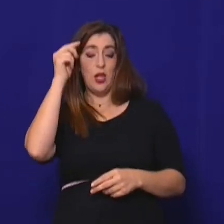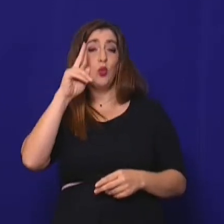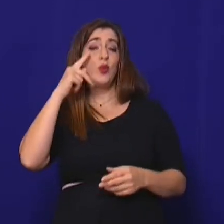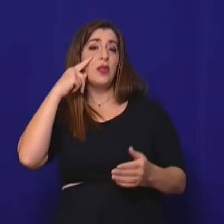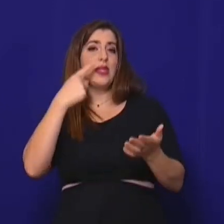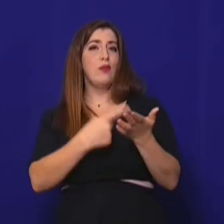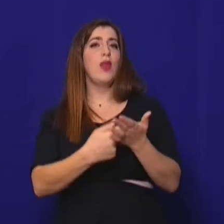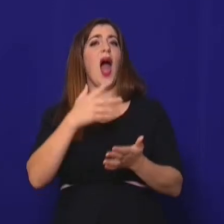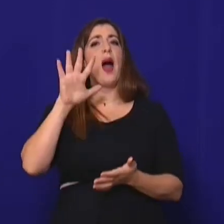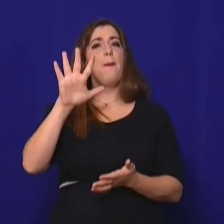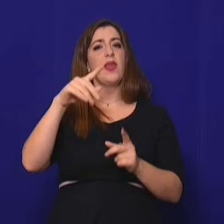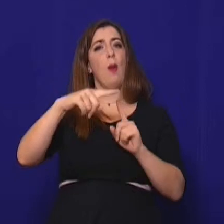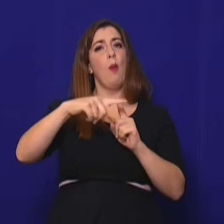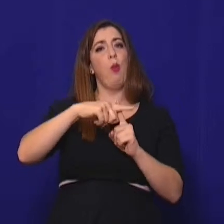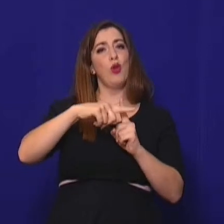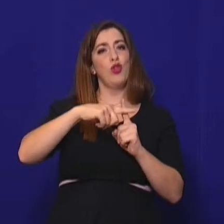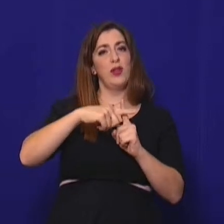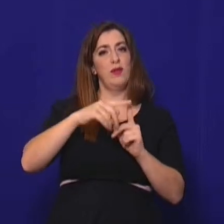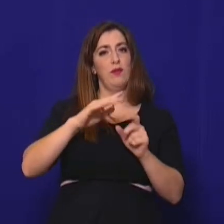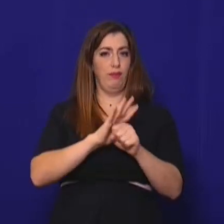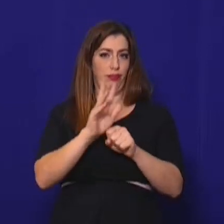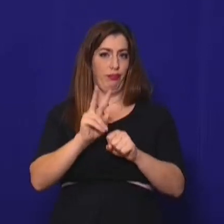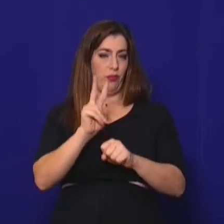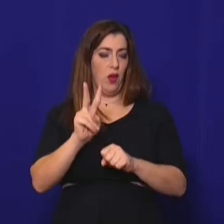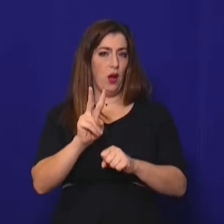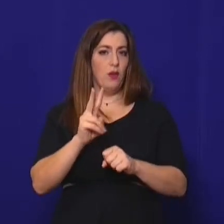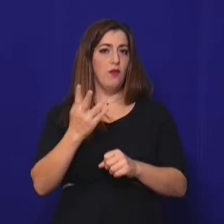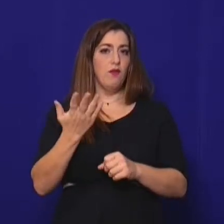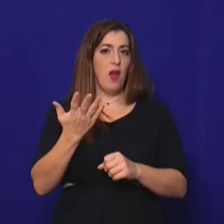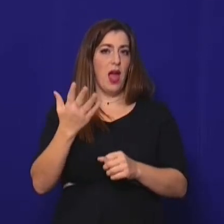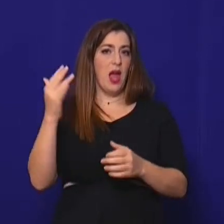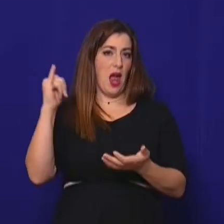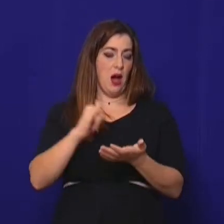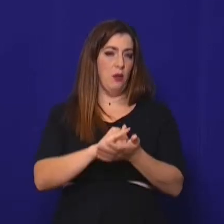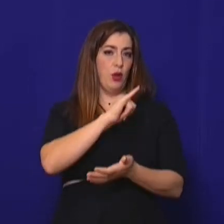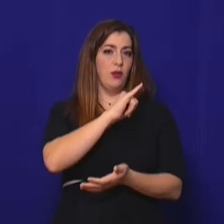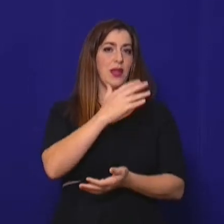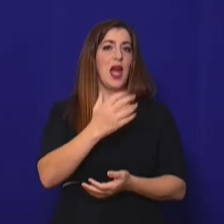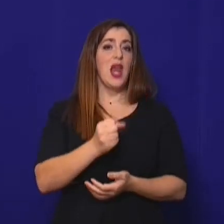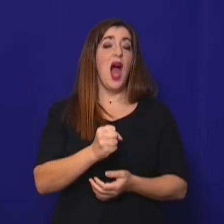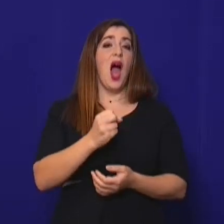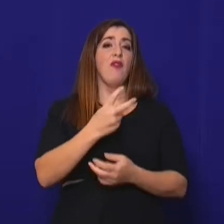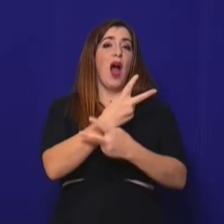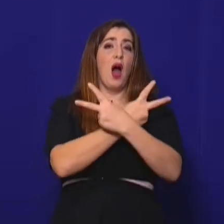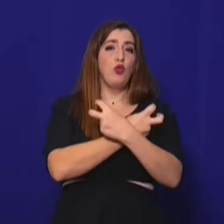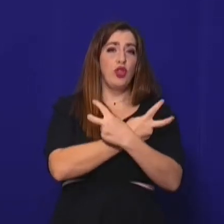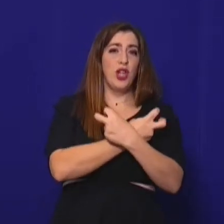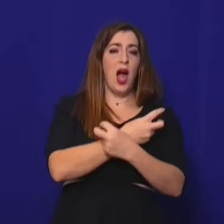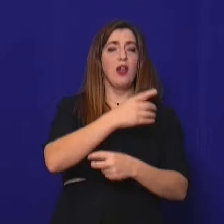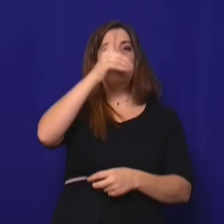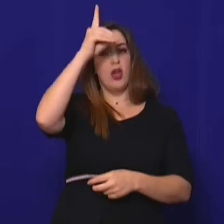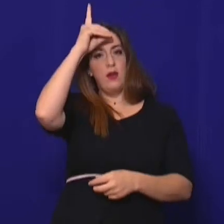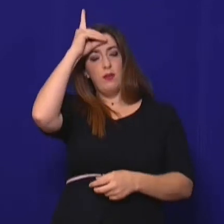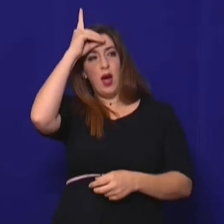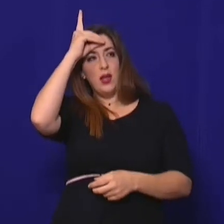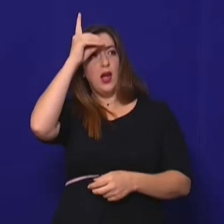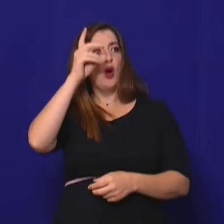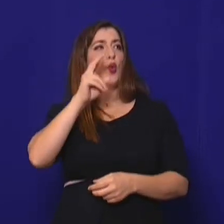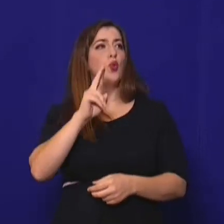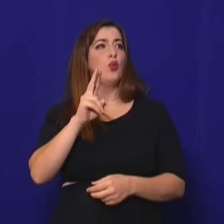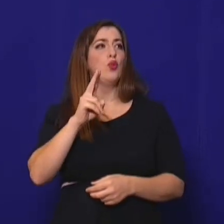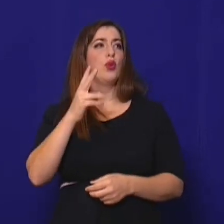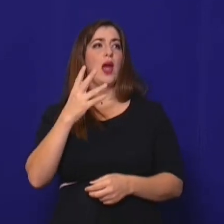pożittivi. Il-maġġor parti tal-każijiet kellna mill-Awstrija, kellna wieħed mill-Ġermanja, 2 u 3 mill-Italja.